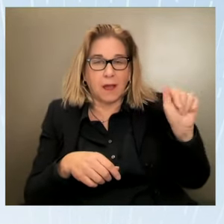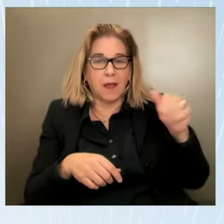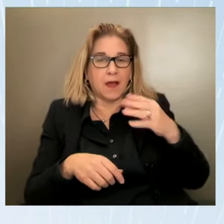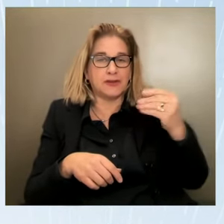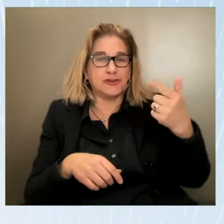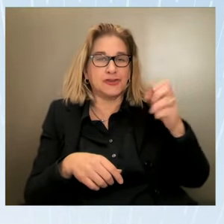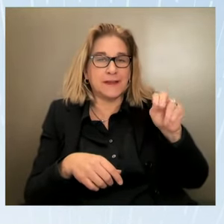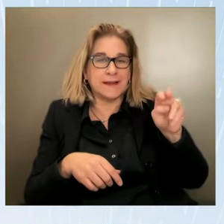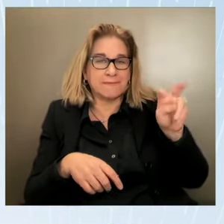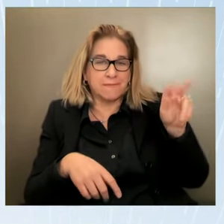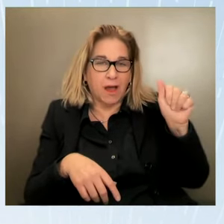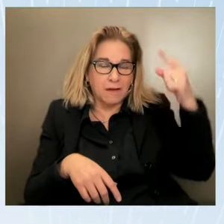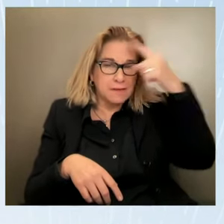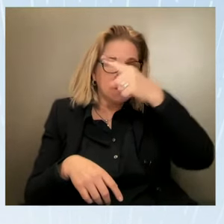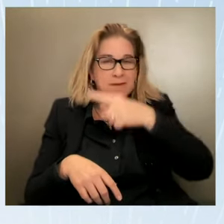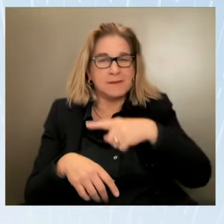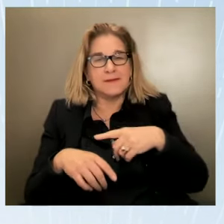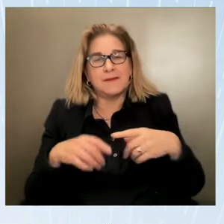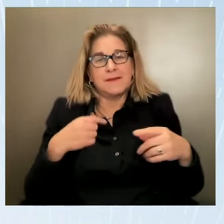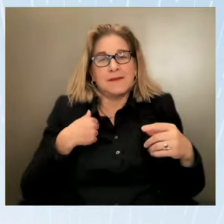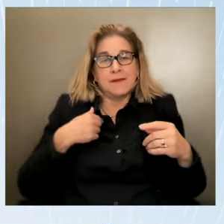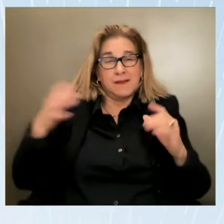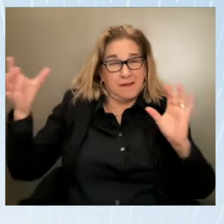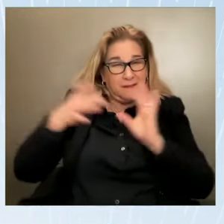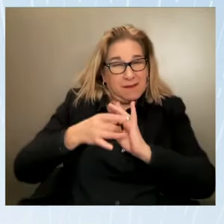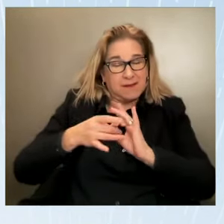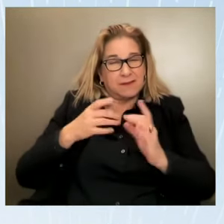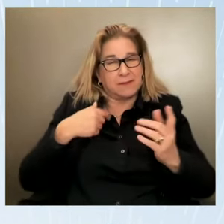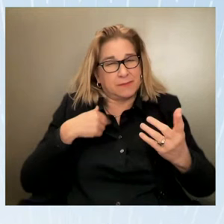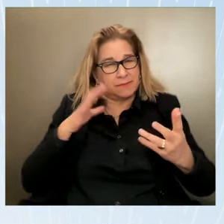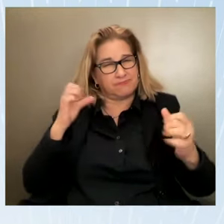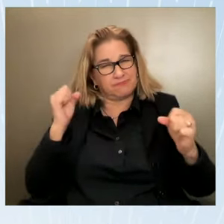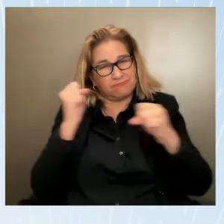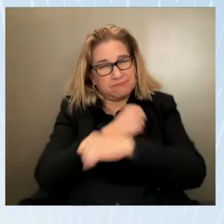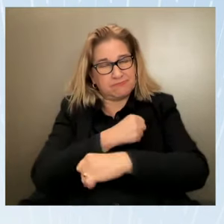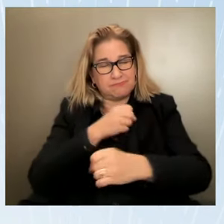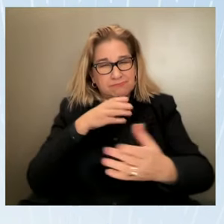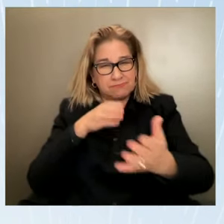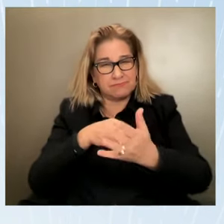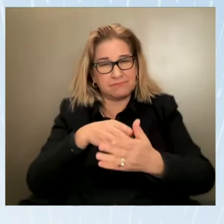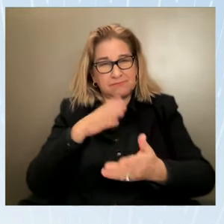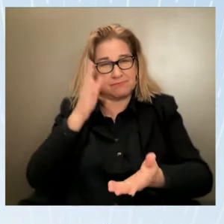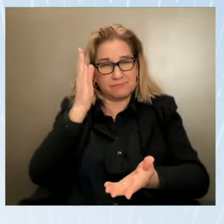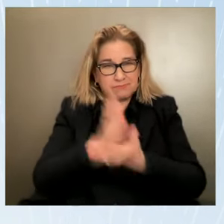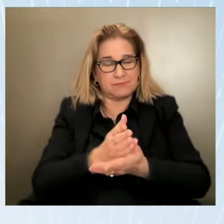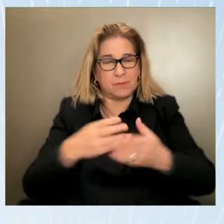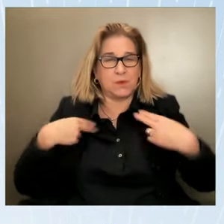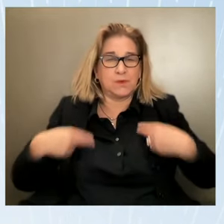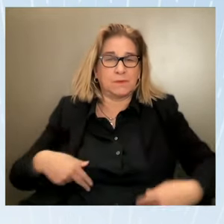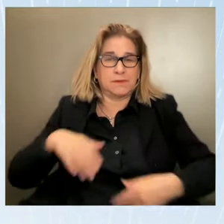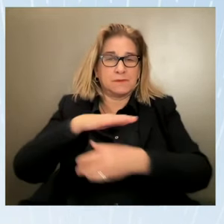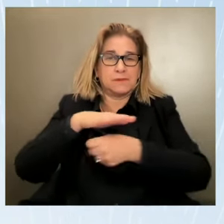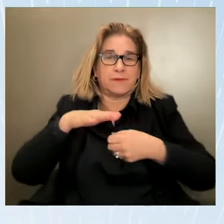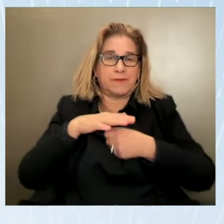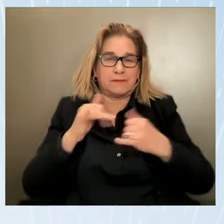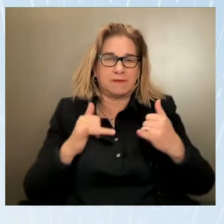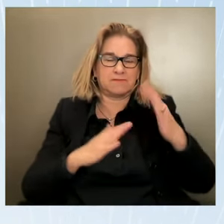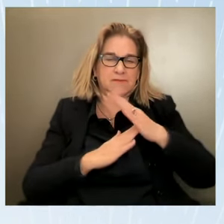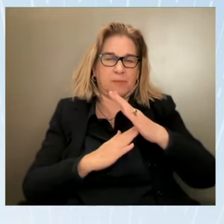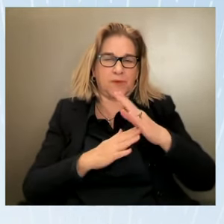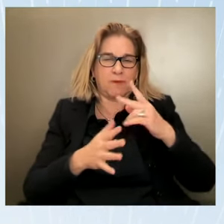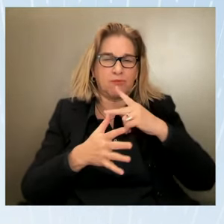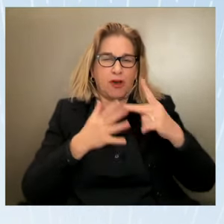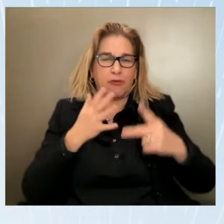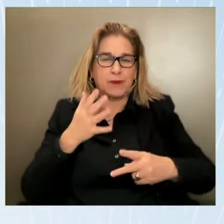biggest priorities. At major convenings like last year's Commission on the Status of Women and during the U.N. General Assembly,